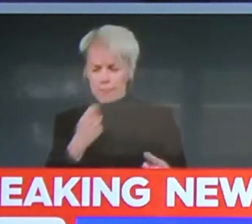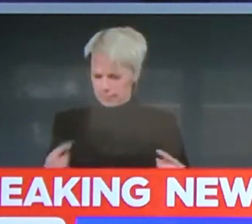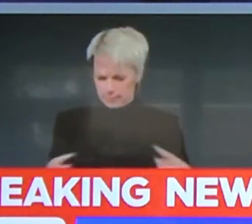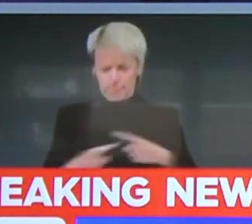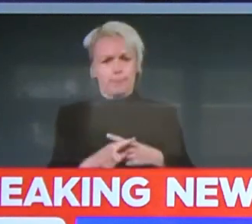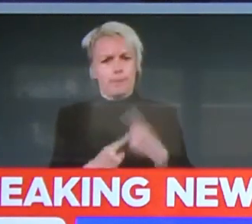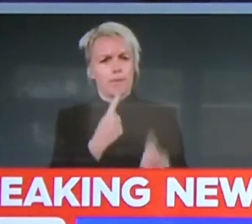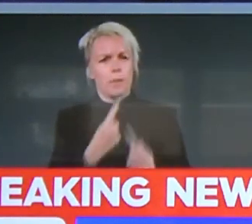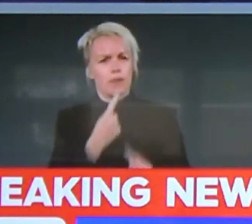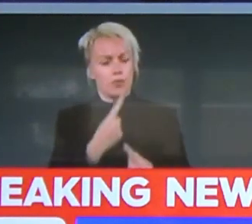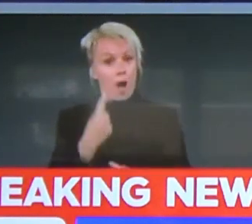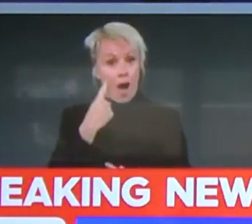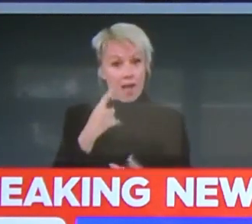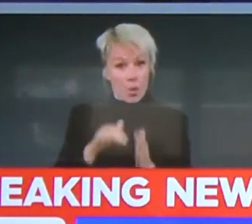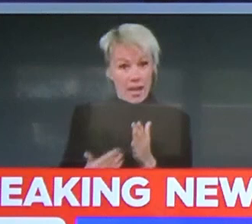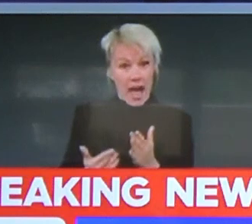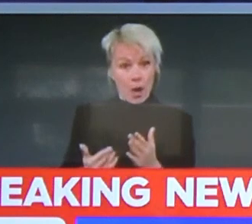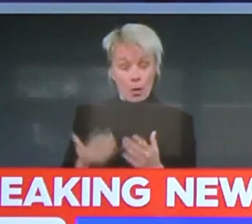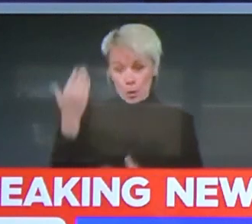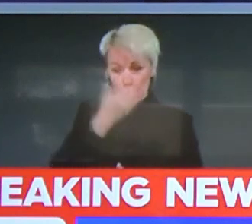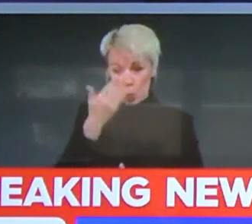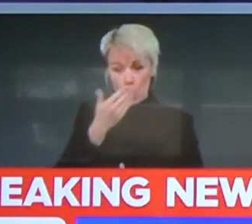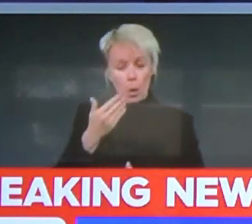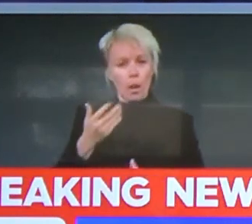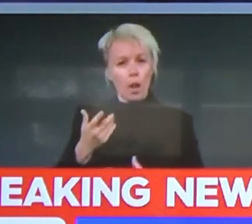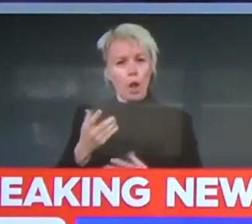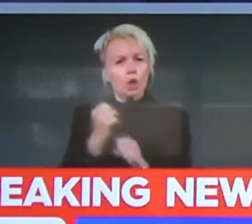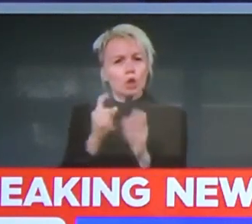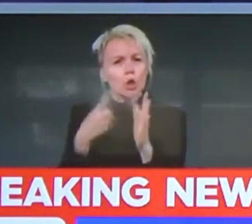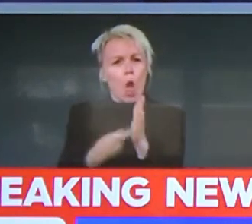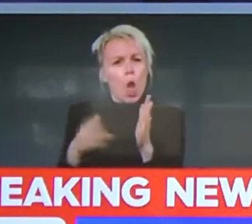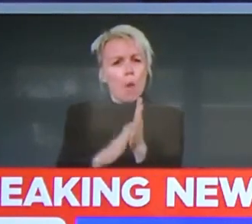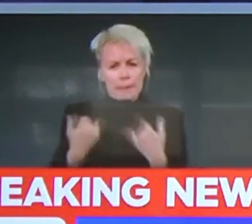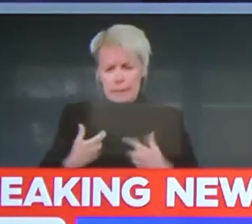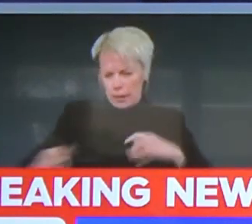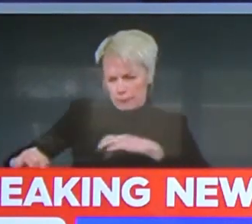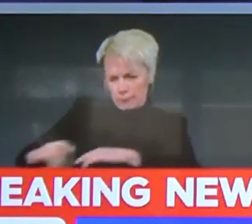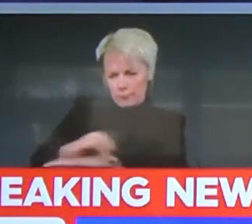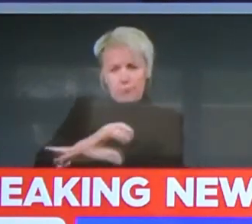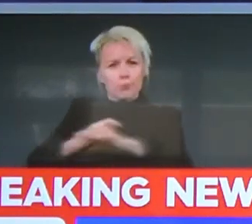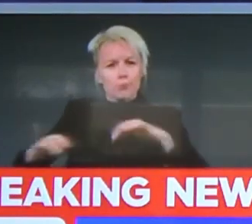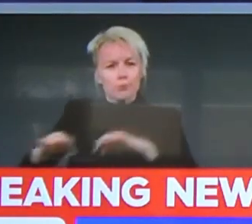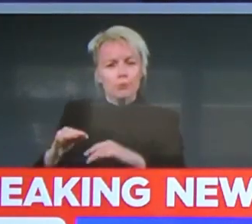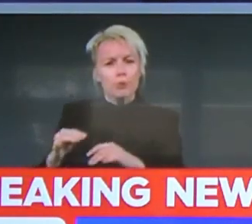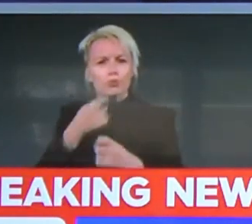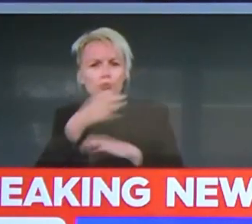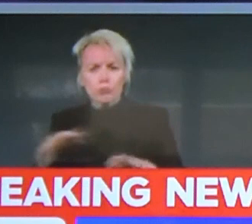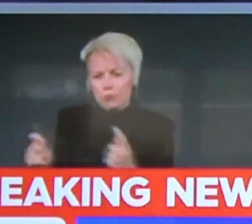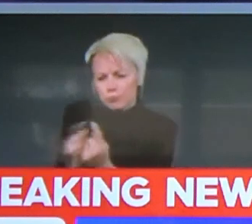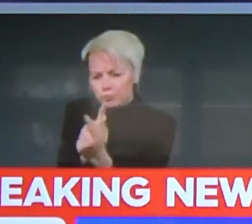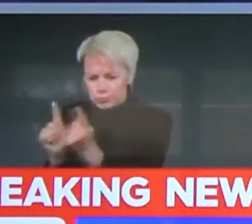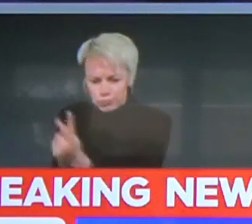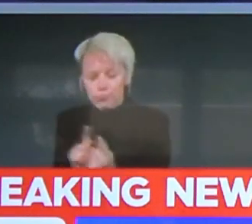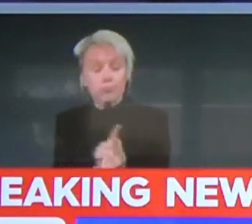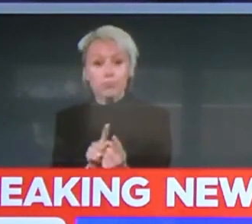Aren't schools now human petri dishes for a virus? What would you do if there is an